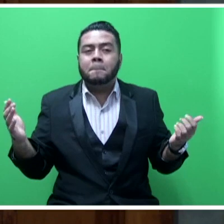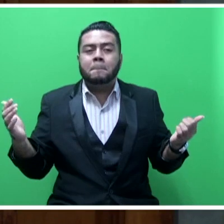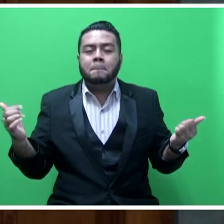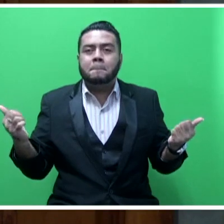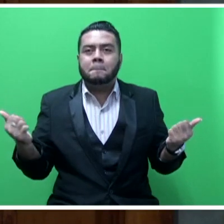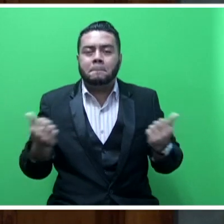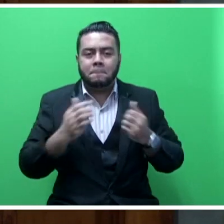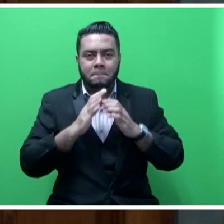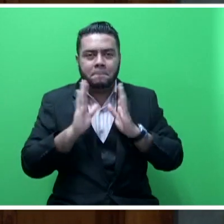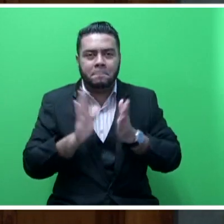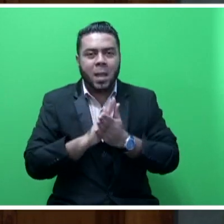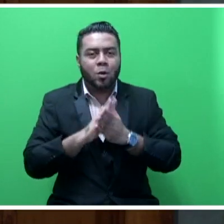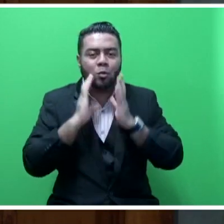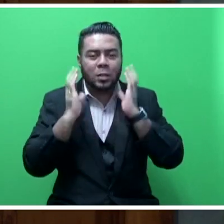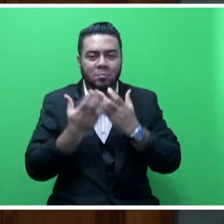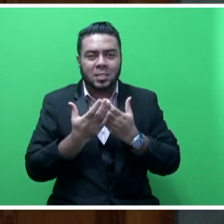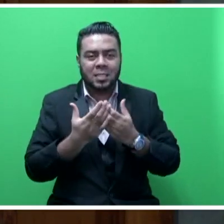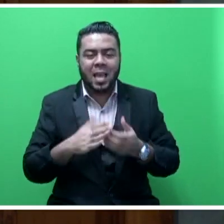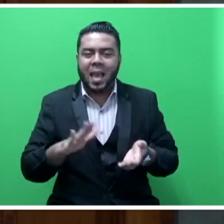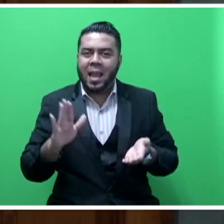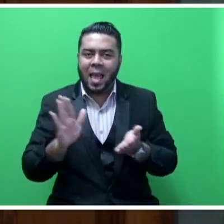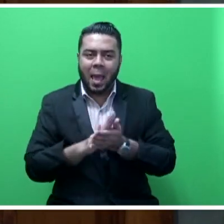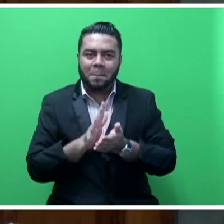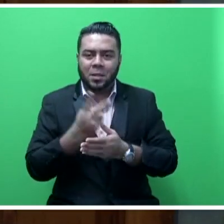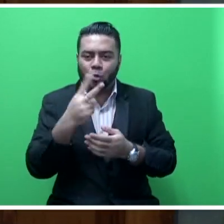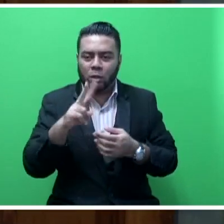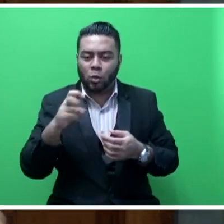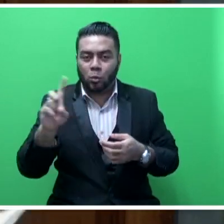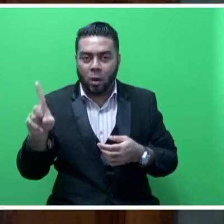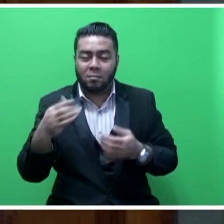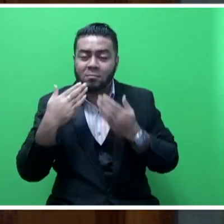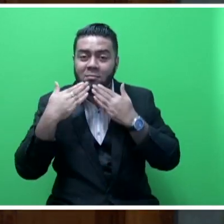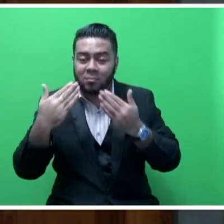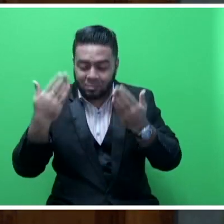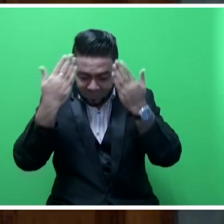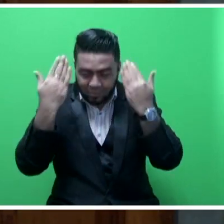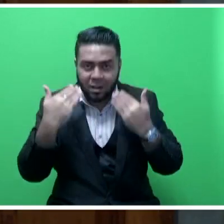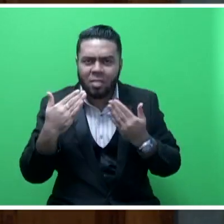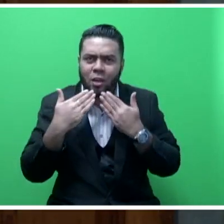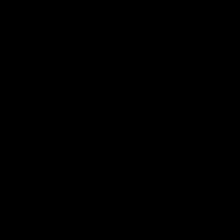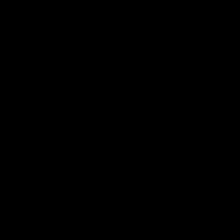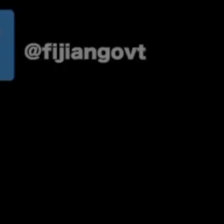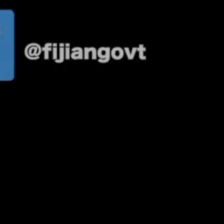2021. Honourable Speaker, Nakabakalewu, and I thank you for your indulgence.